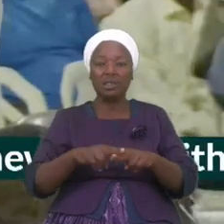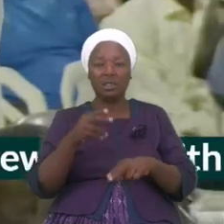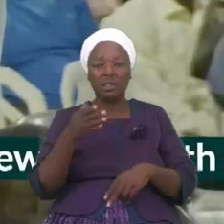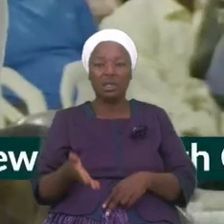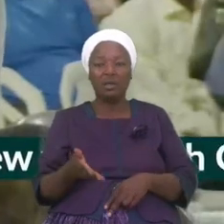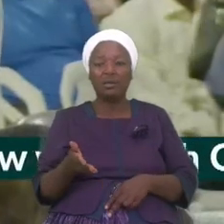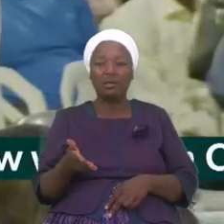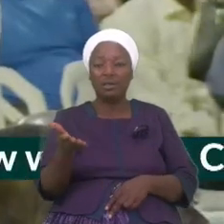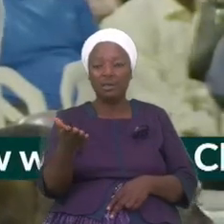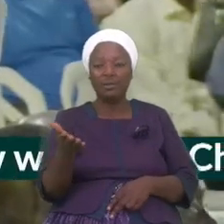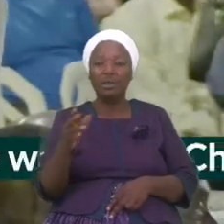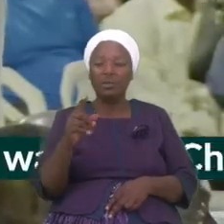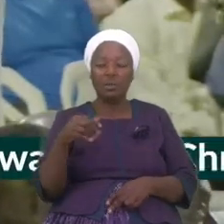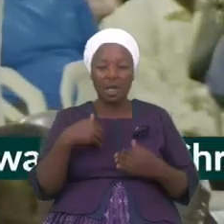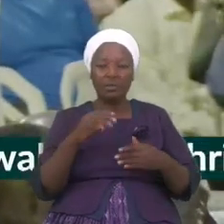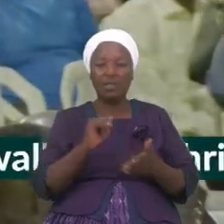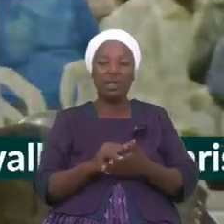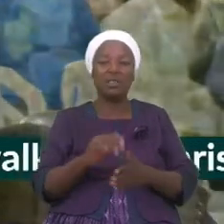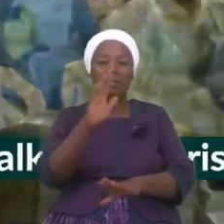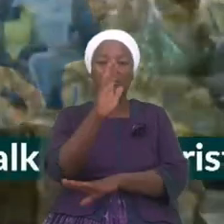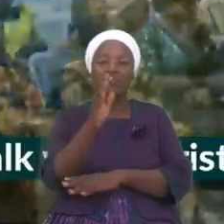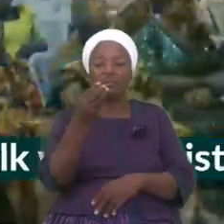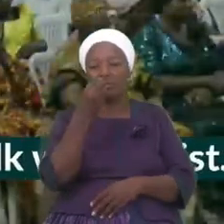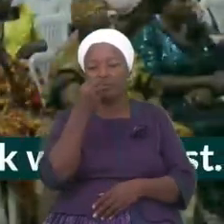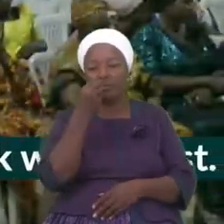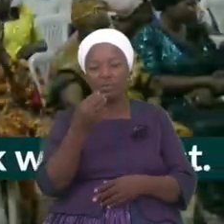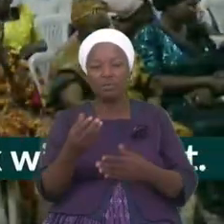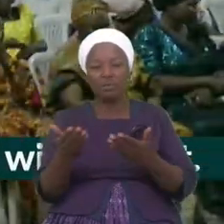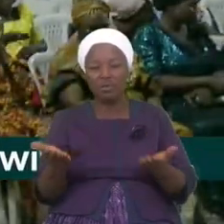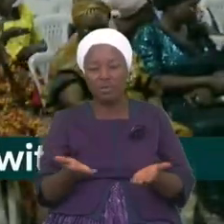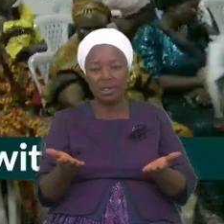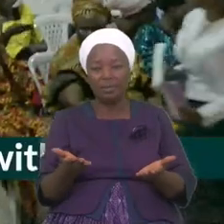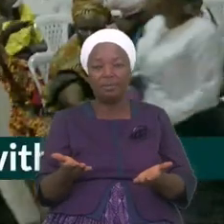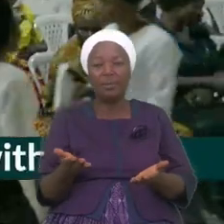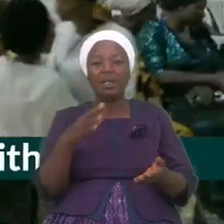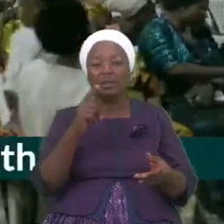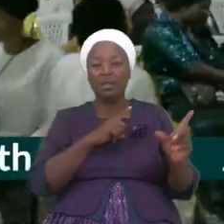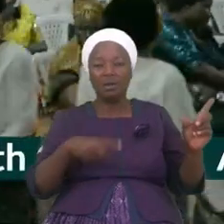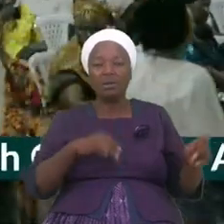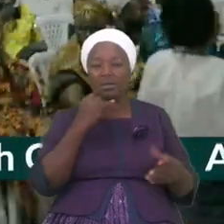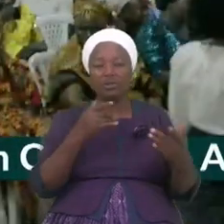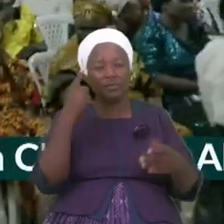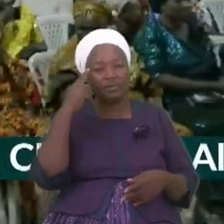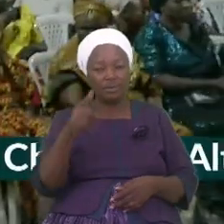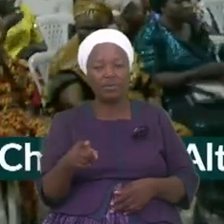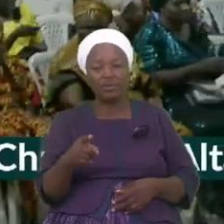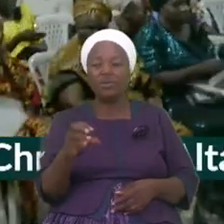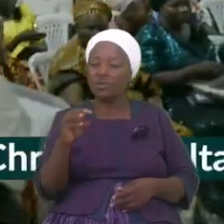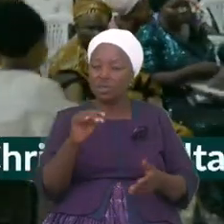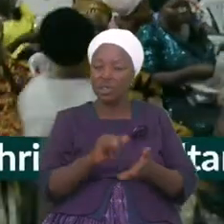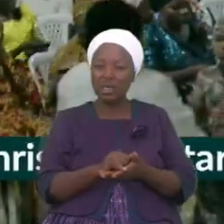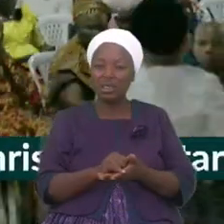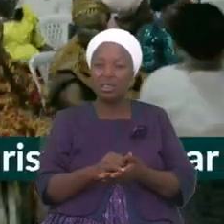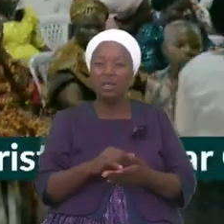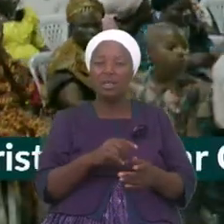are going to have the lunch hour there. The Lord is waiting for you so that in your newfound faith